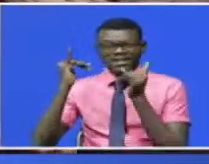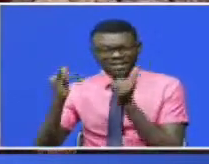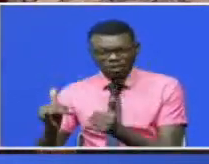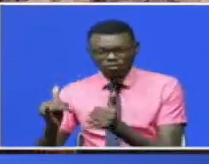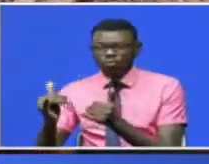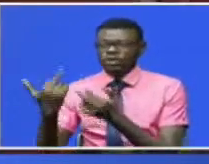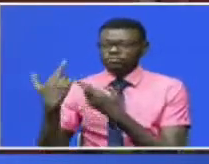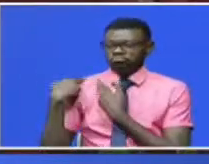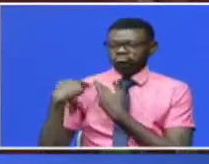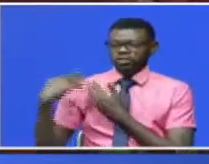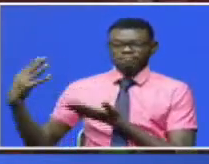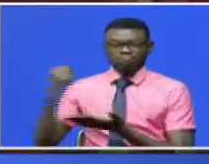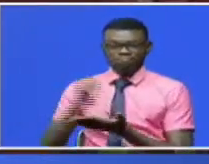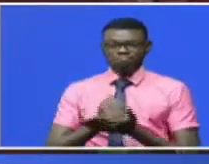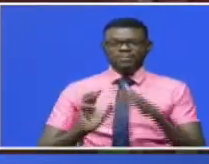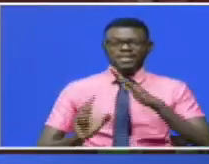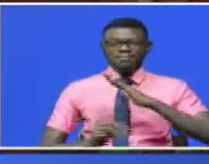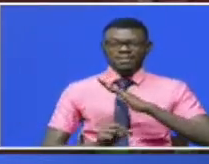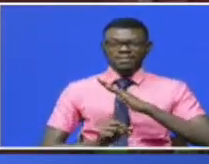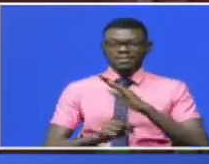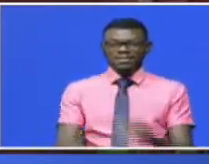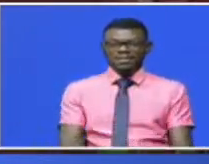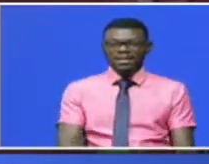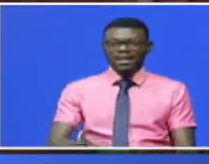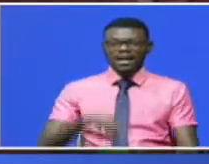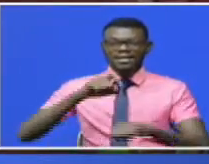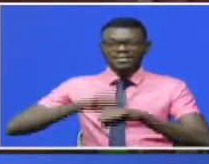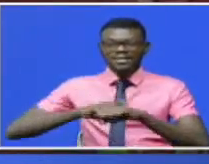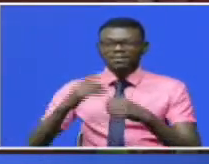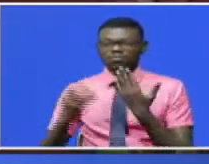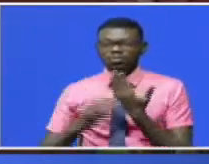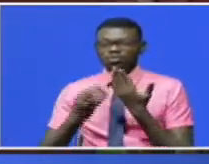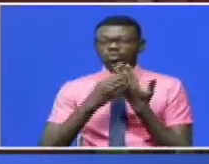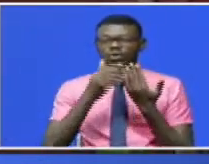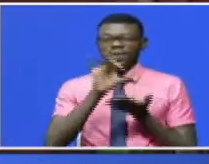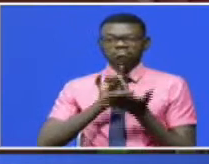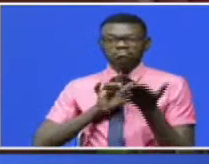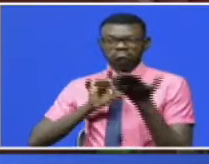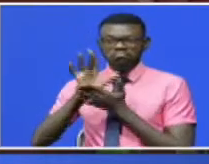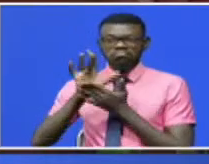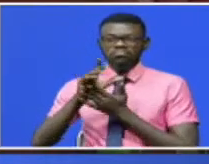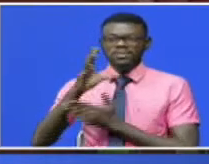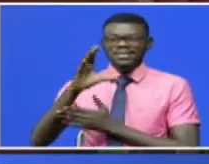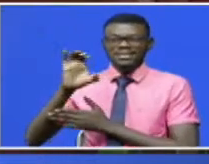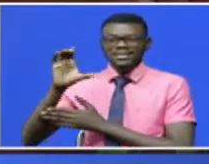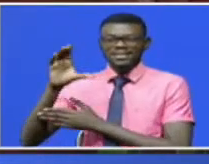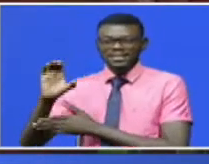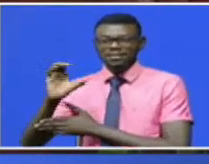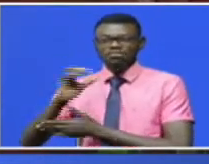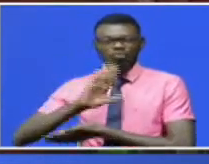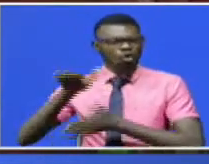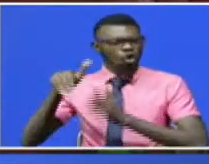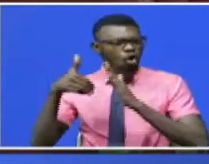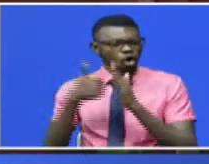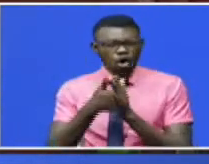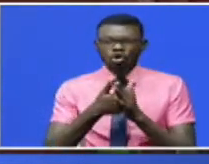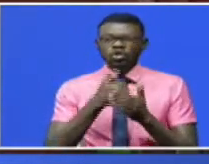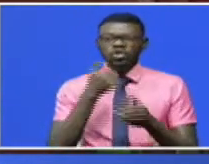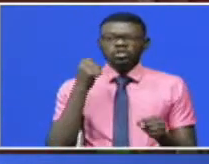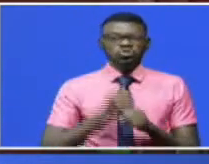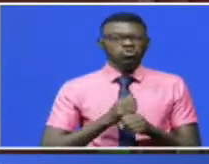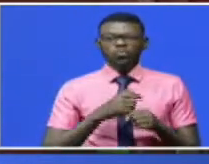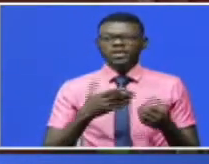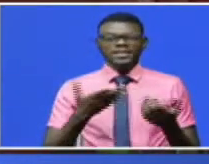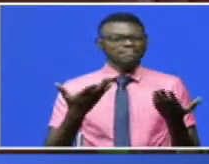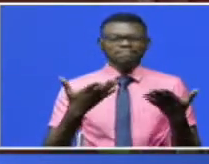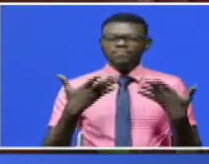za uongozi. Upon Sonko being impeached, all the CECs lost their